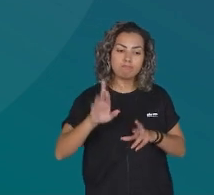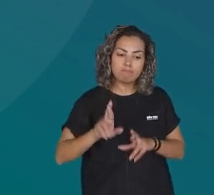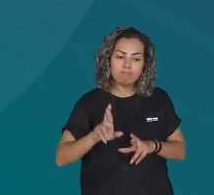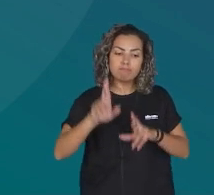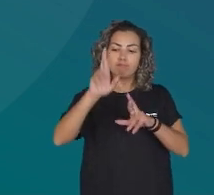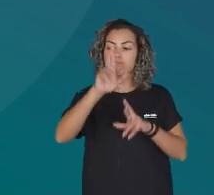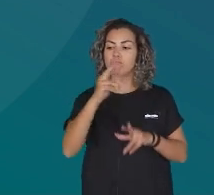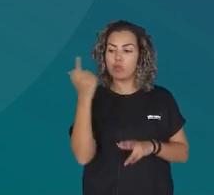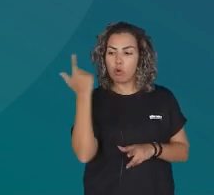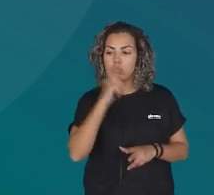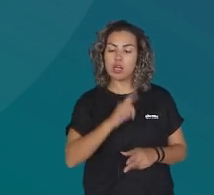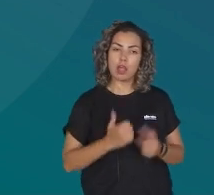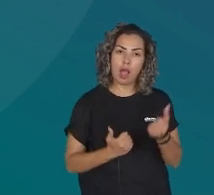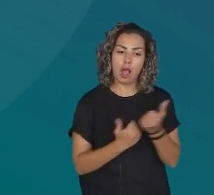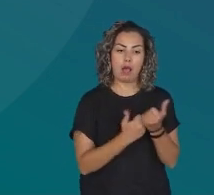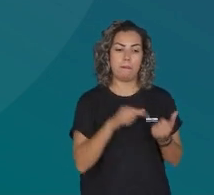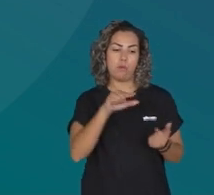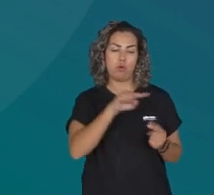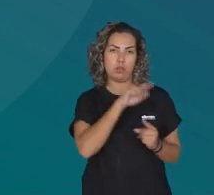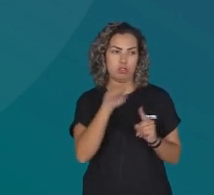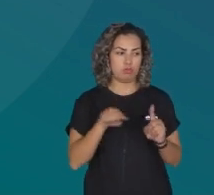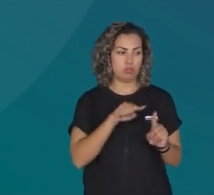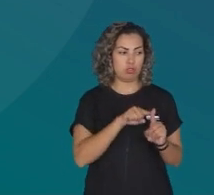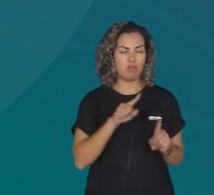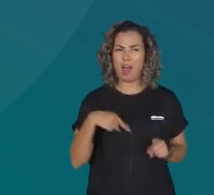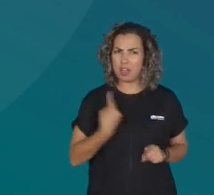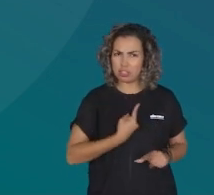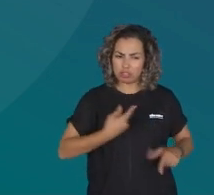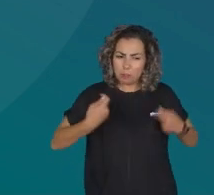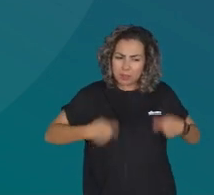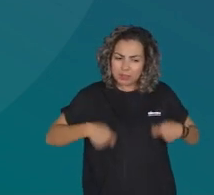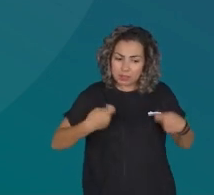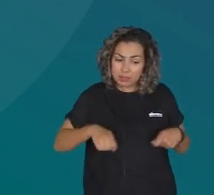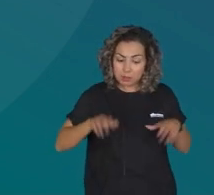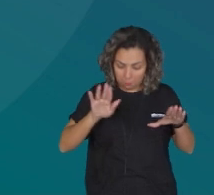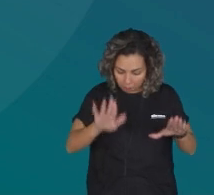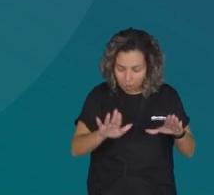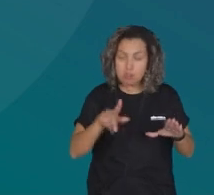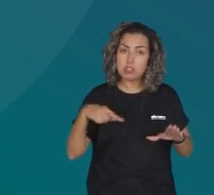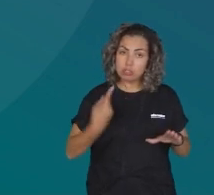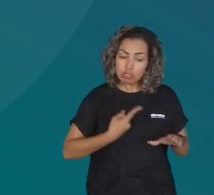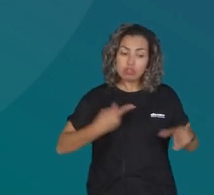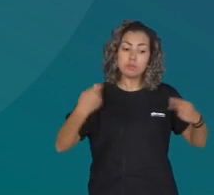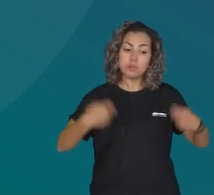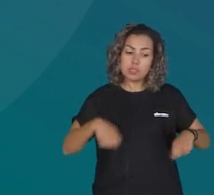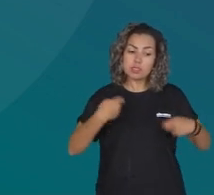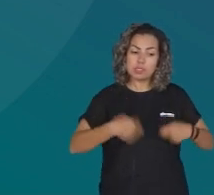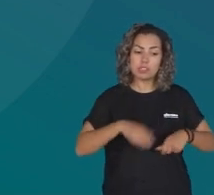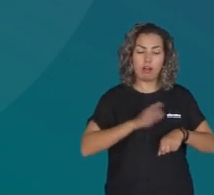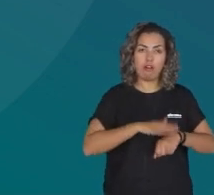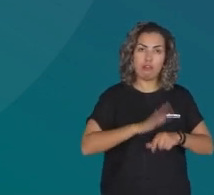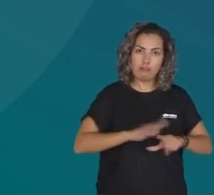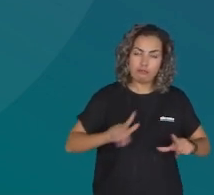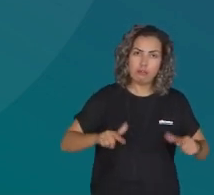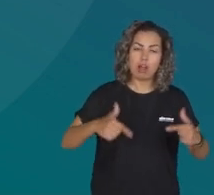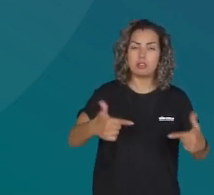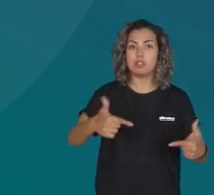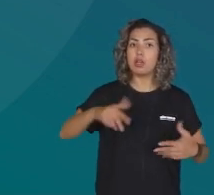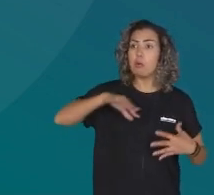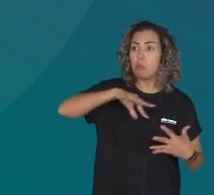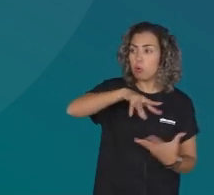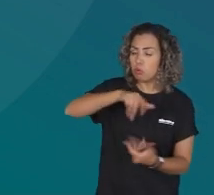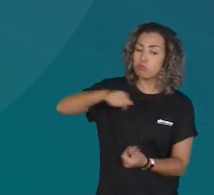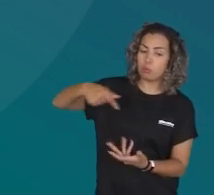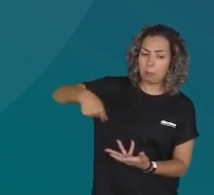we must do that. This session will highlight what cities around the world are already doing to reduce biodiversity loss